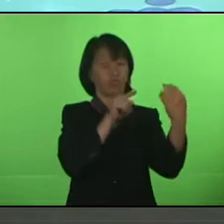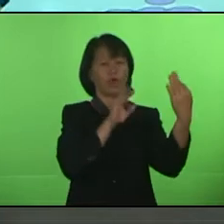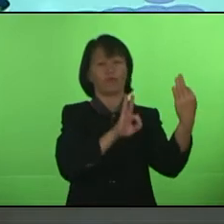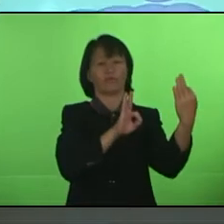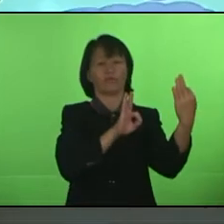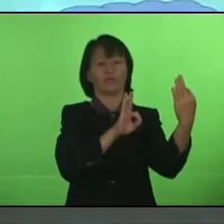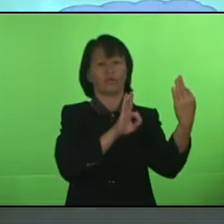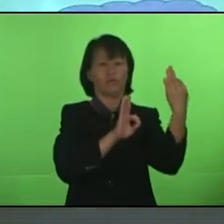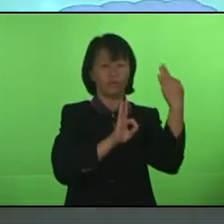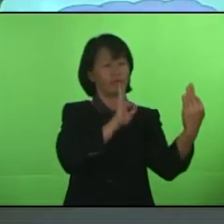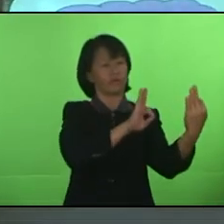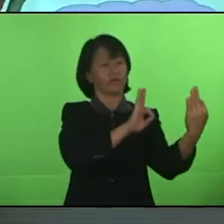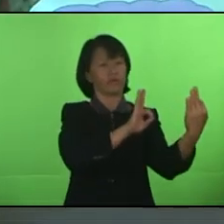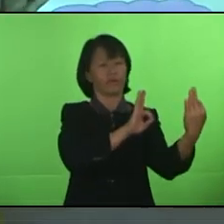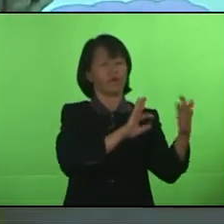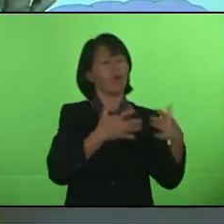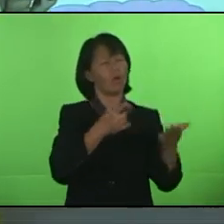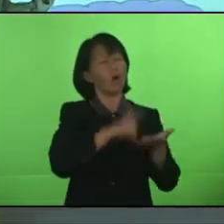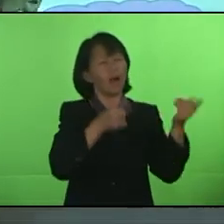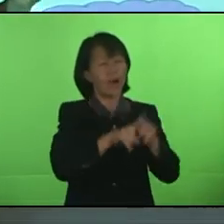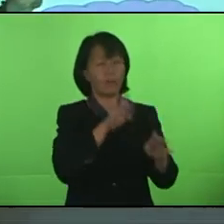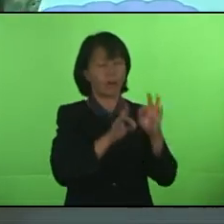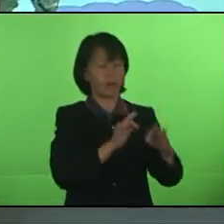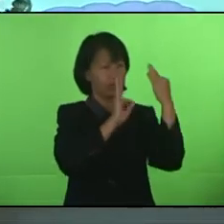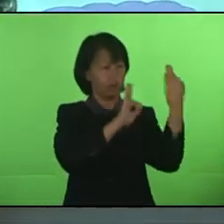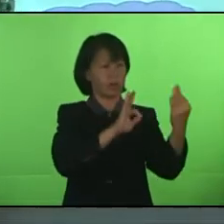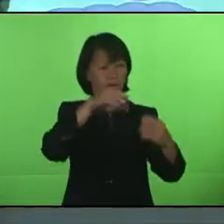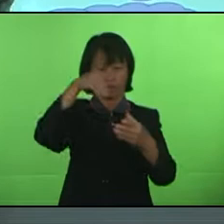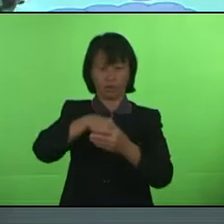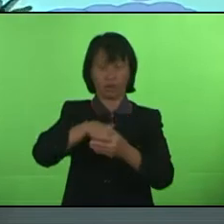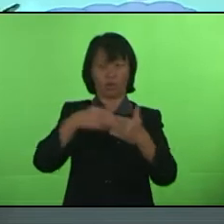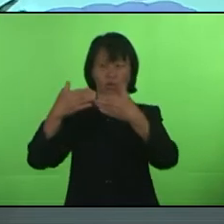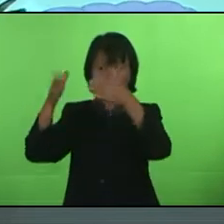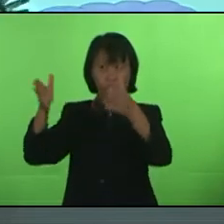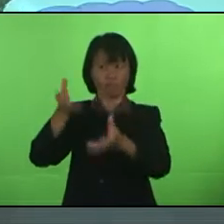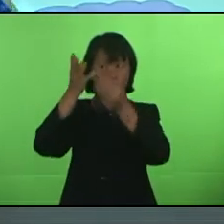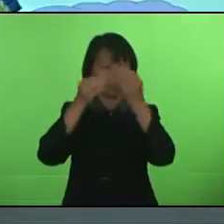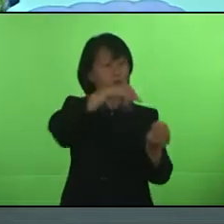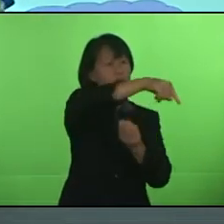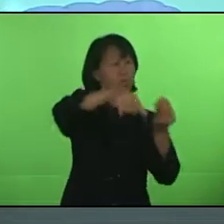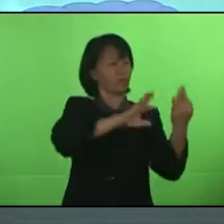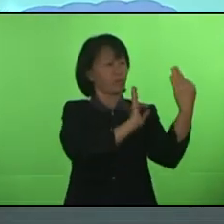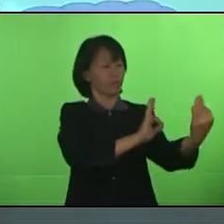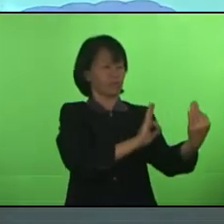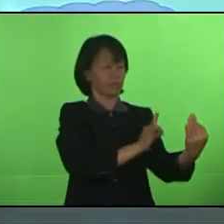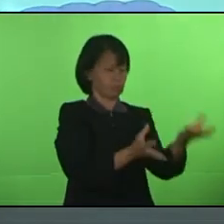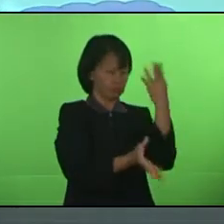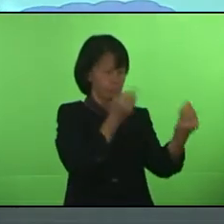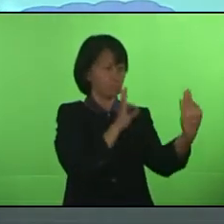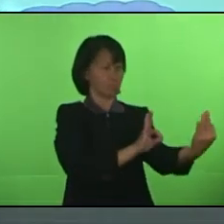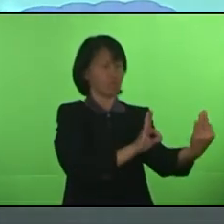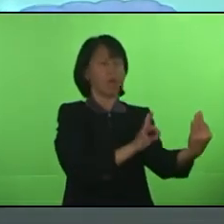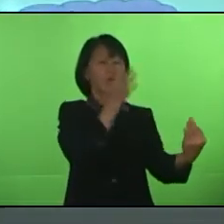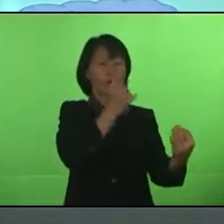Now what happens, or why do we need this face-to-face learning in an open and distance learning environment? Because sometimes,